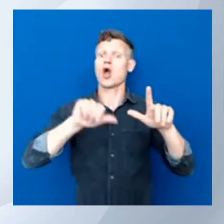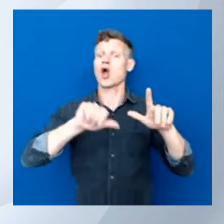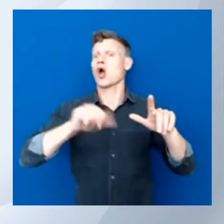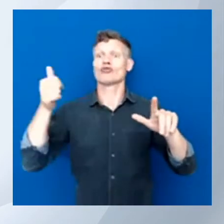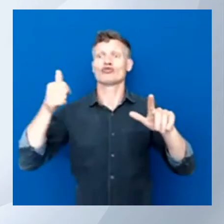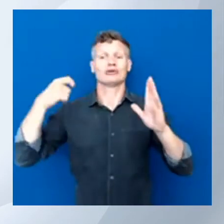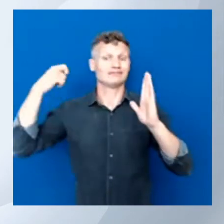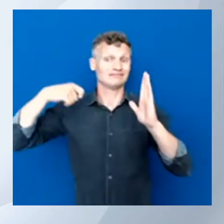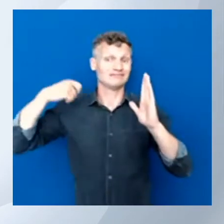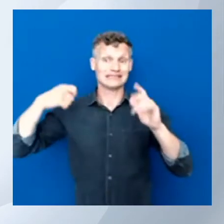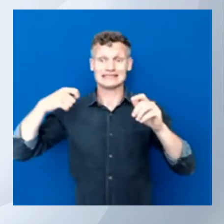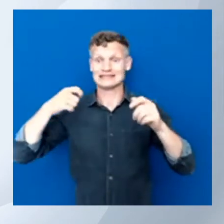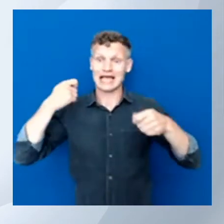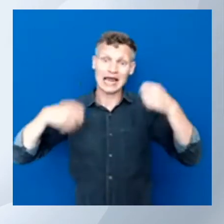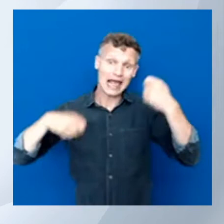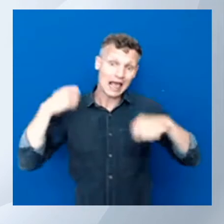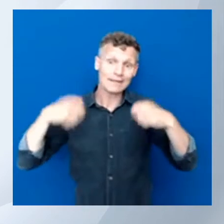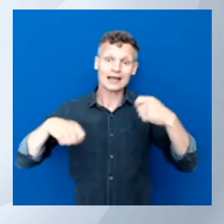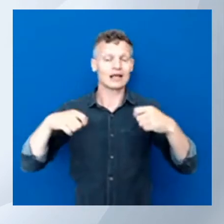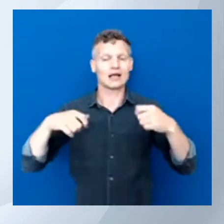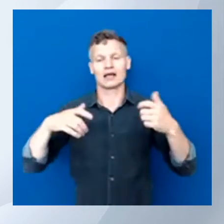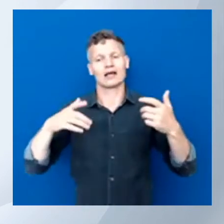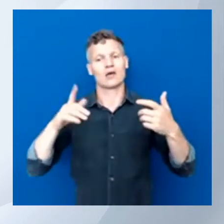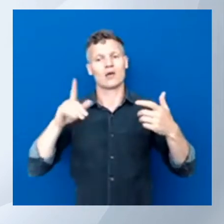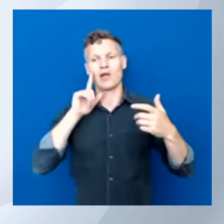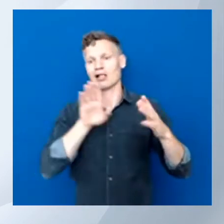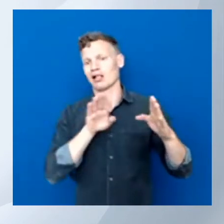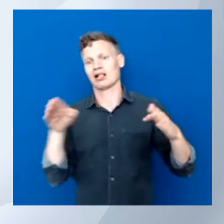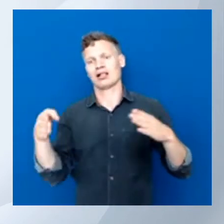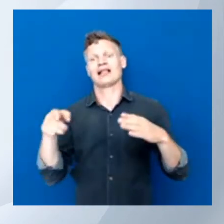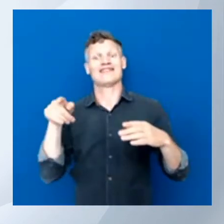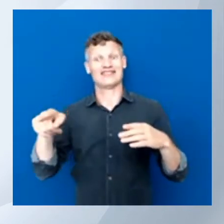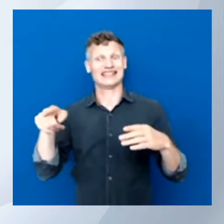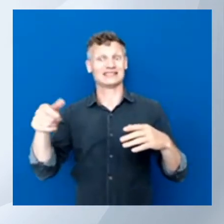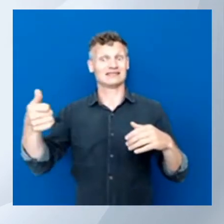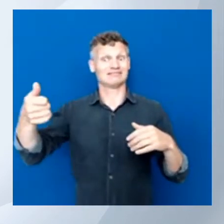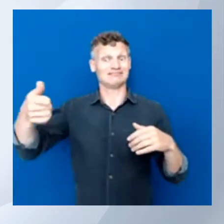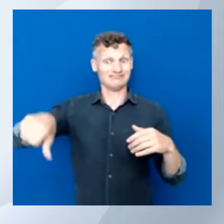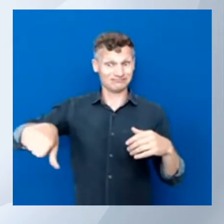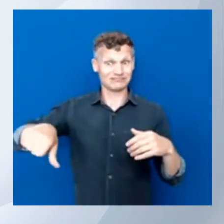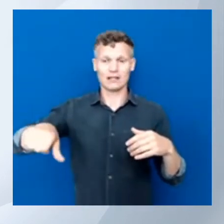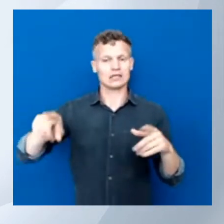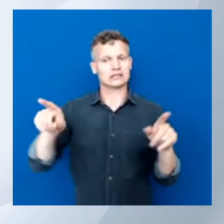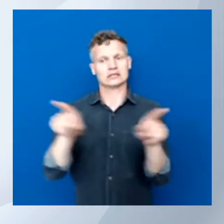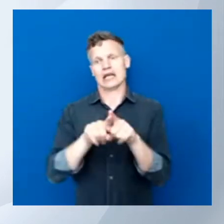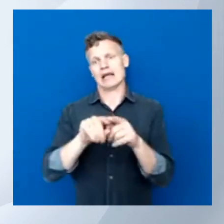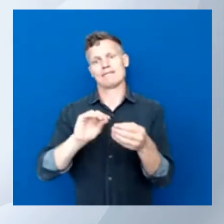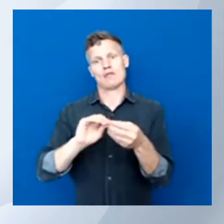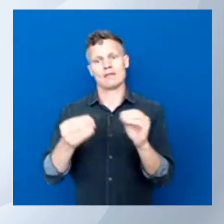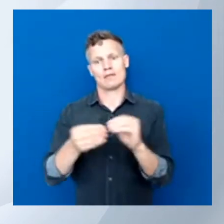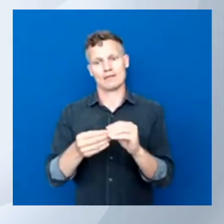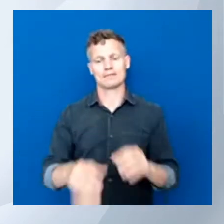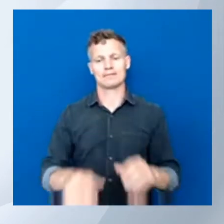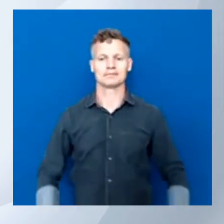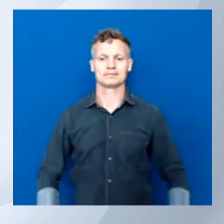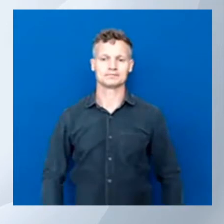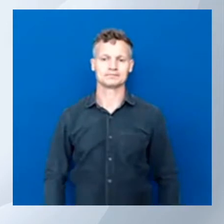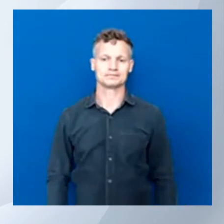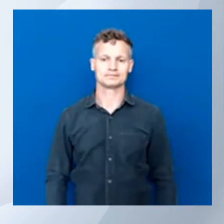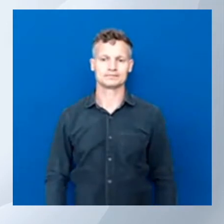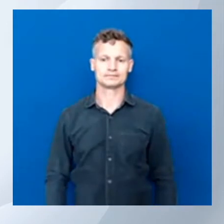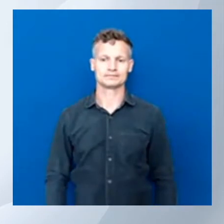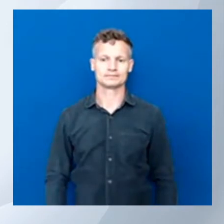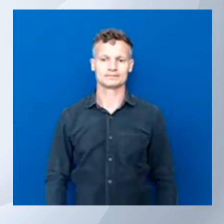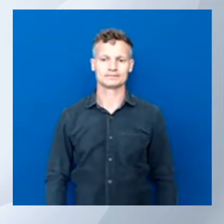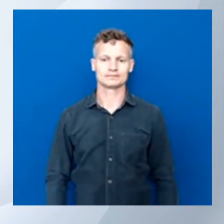have the same sort of issues. Similarly, the CDN caches content, and it has to have access to the server in the first place to reach